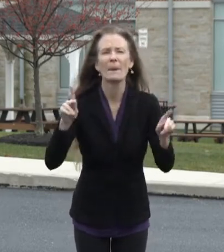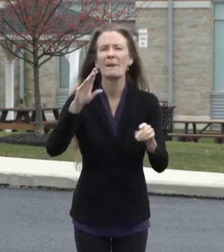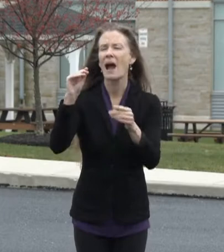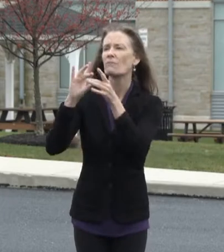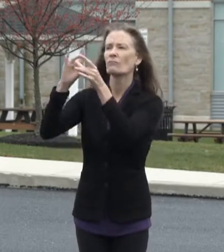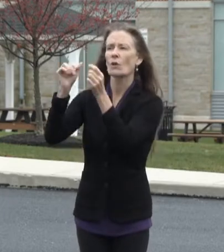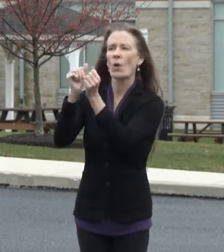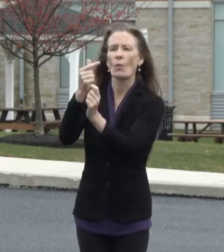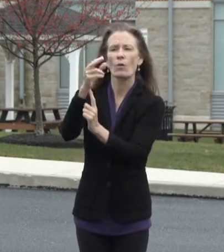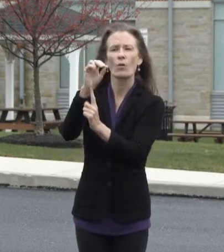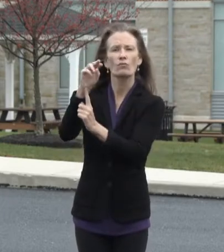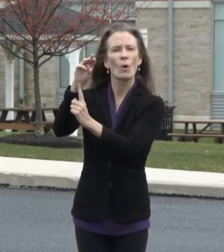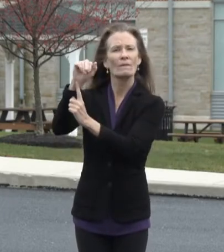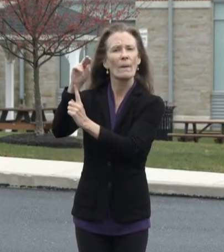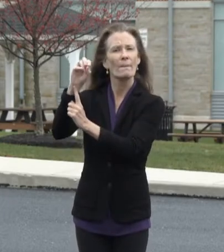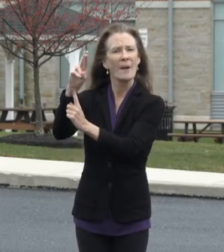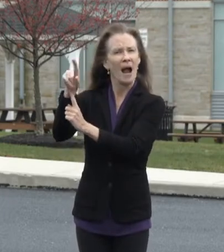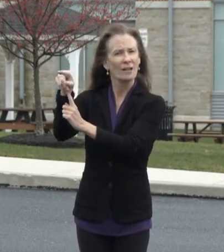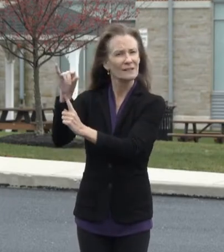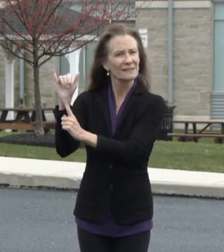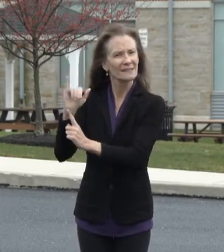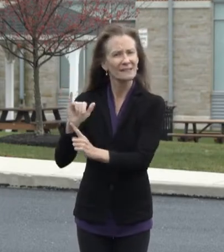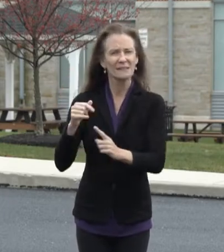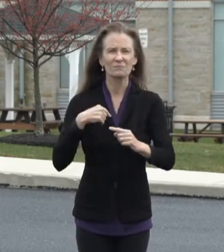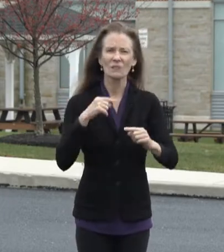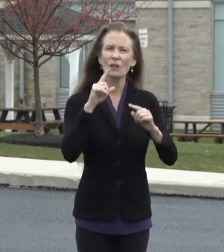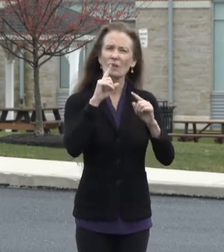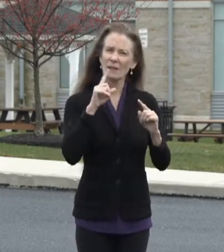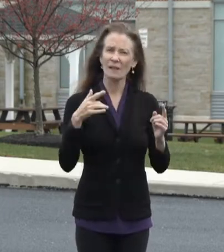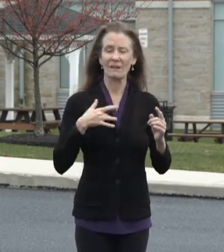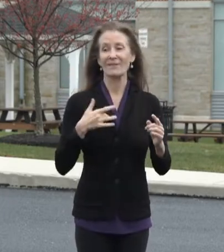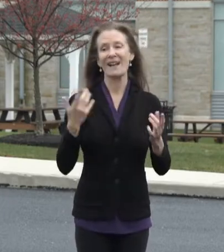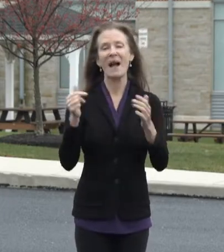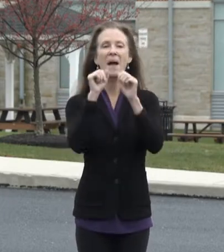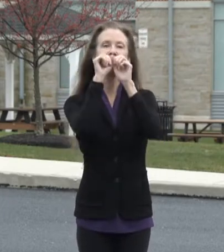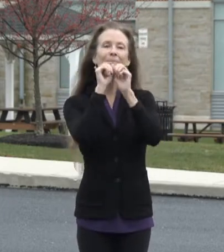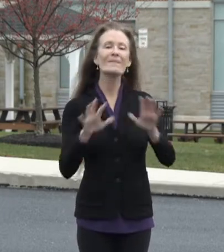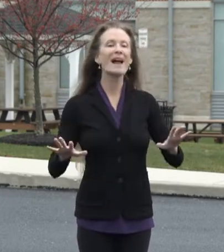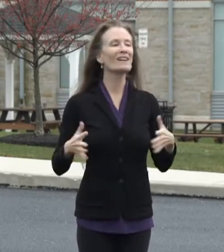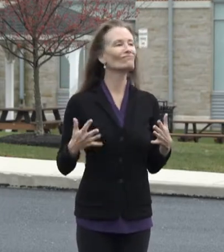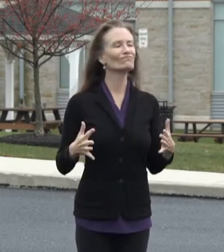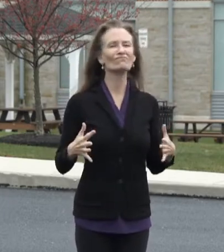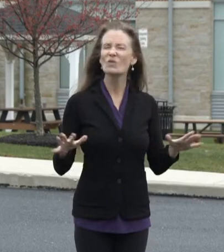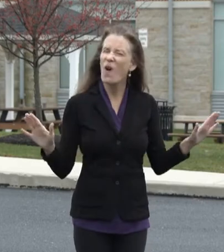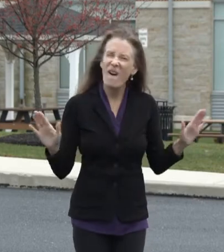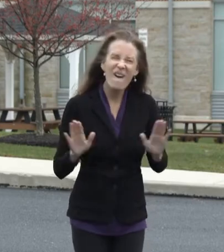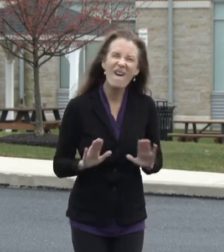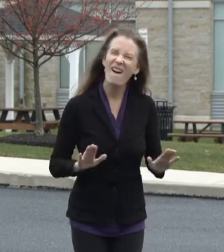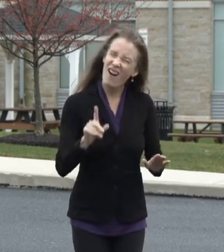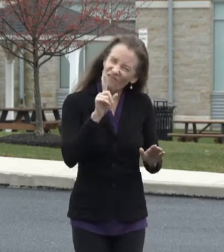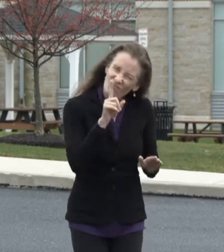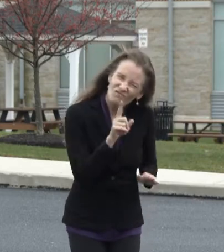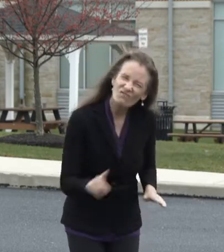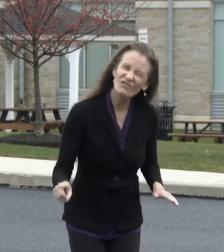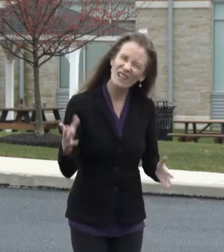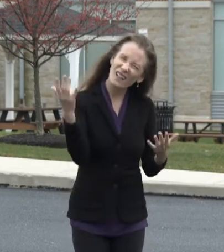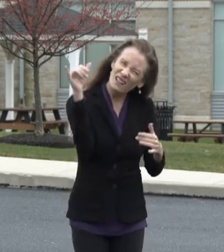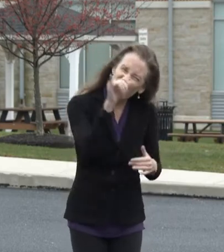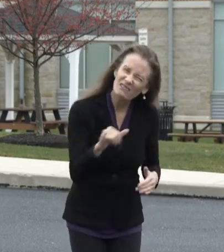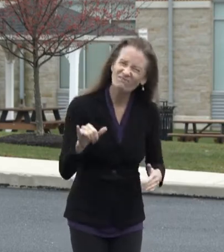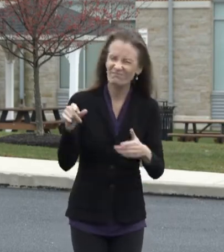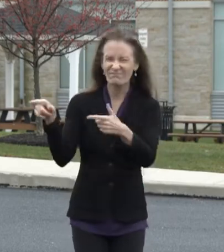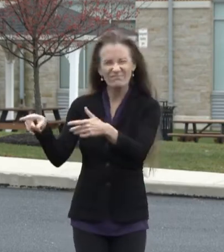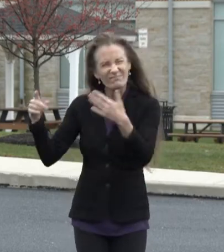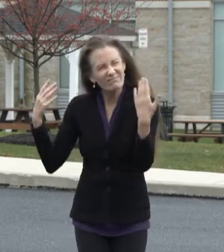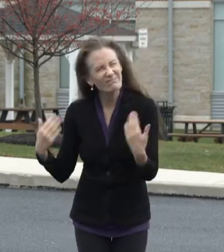To say that we were blessed would be a significant understatement. The Pennsylvania National Guard performed a seamless transition